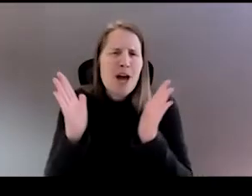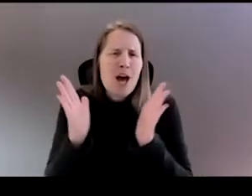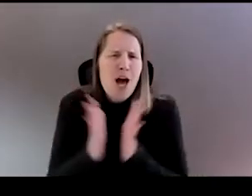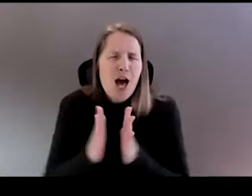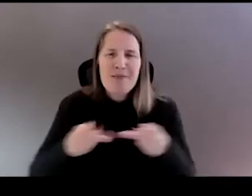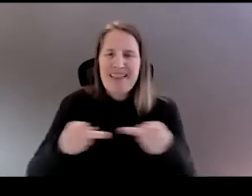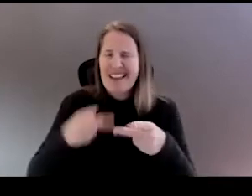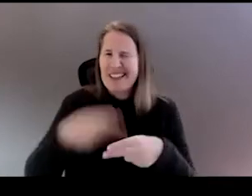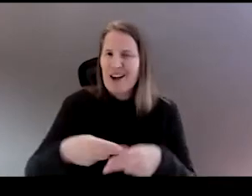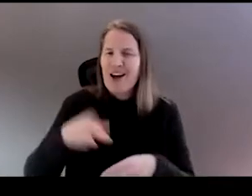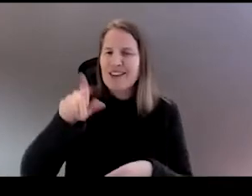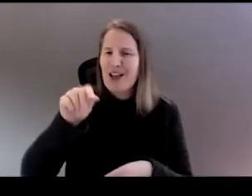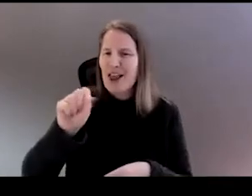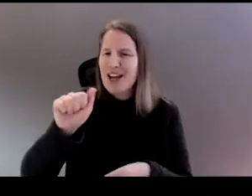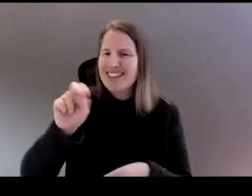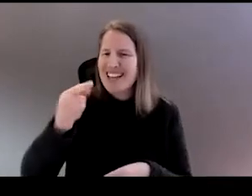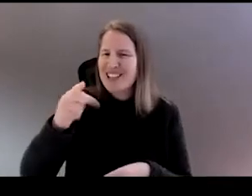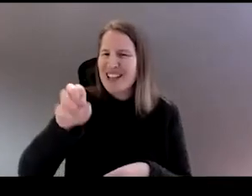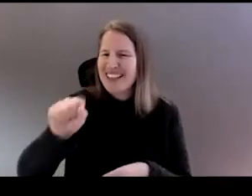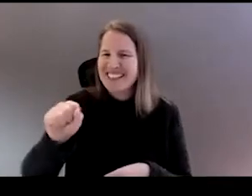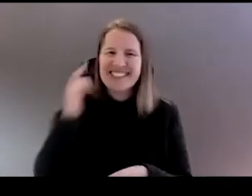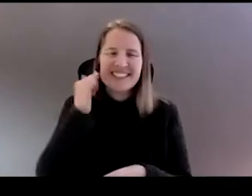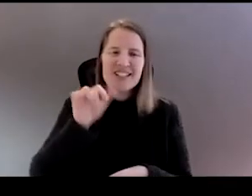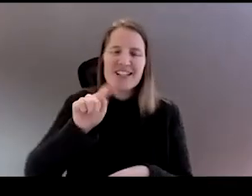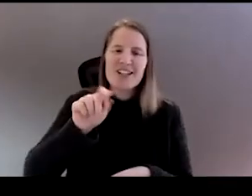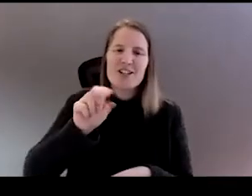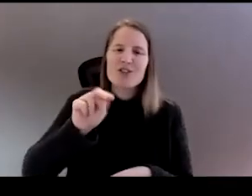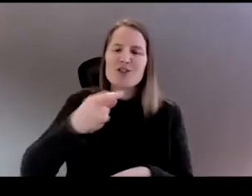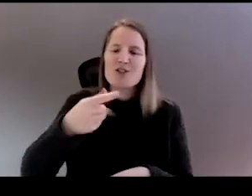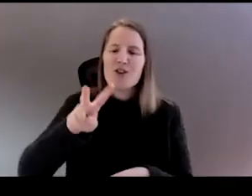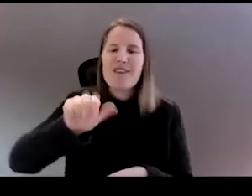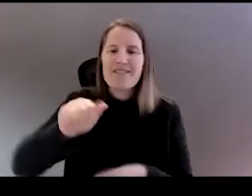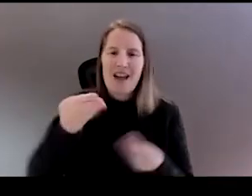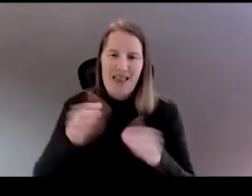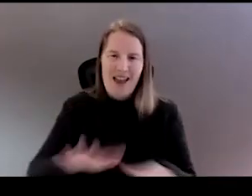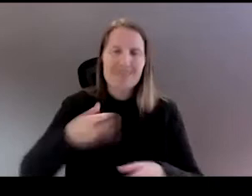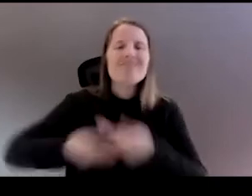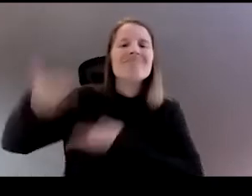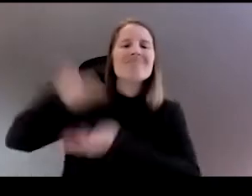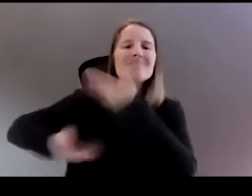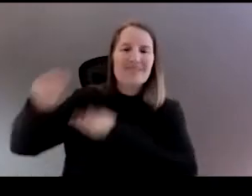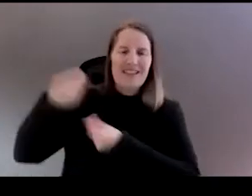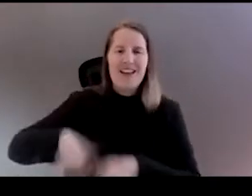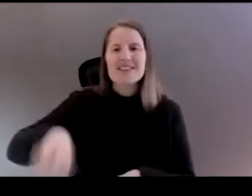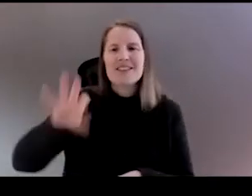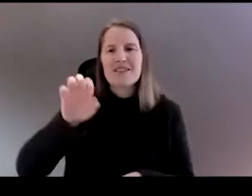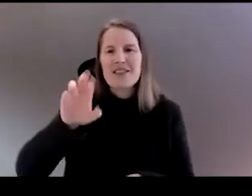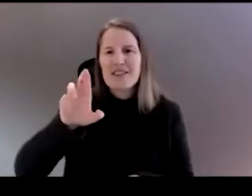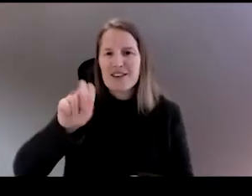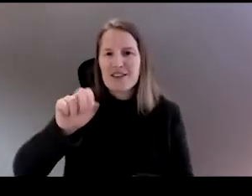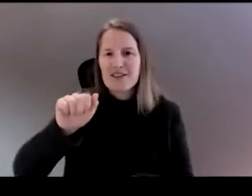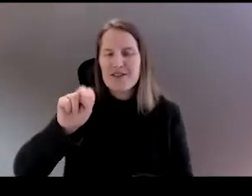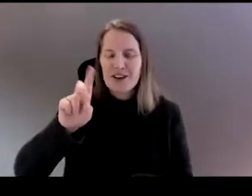Angeles in the Tangva Tongva land, which is the ancestral land of the Fernandino Tatavian band of Mission Indians.